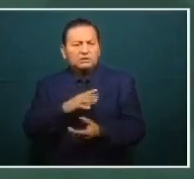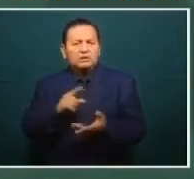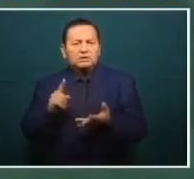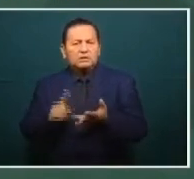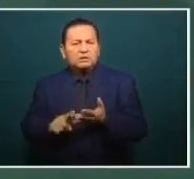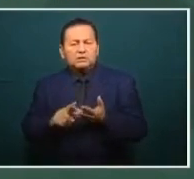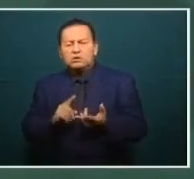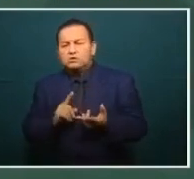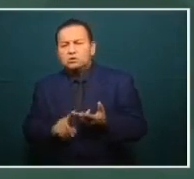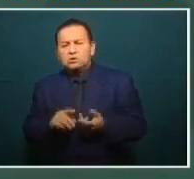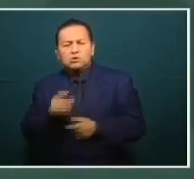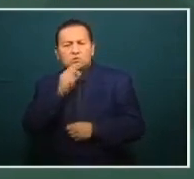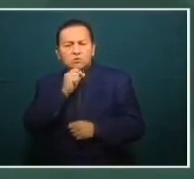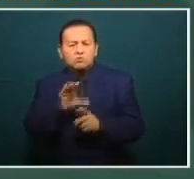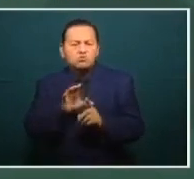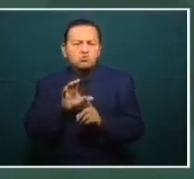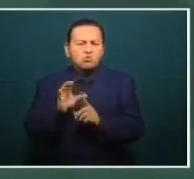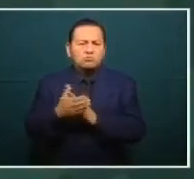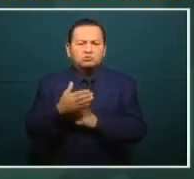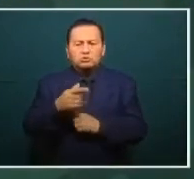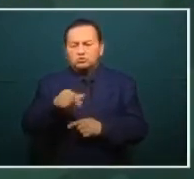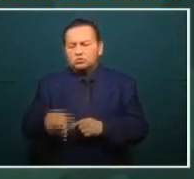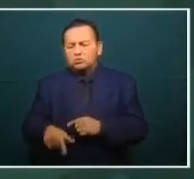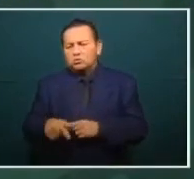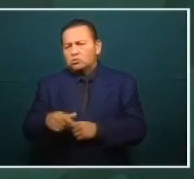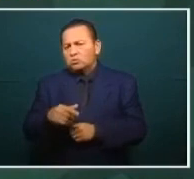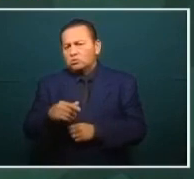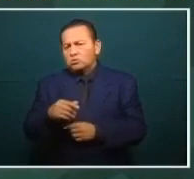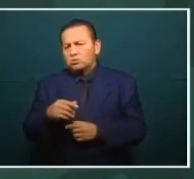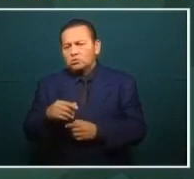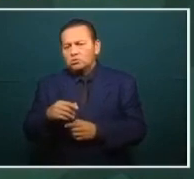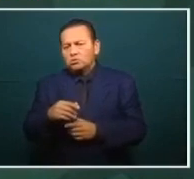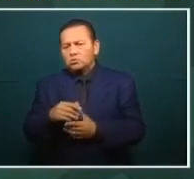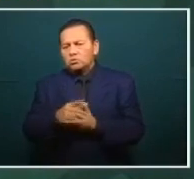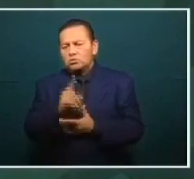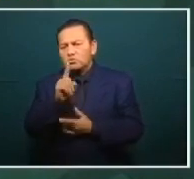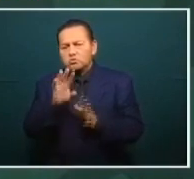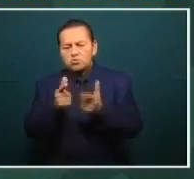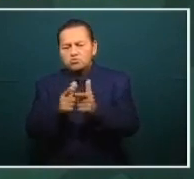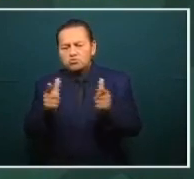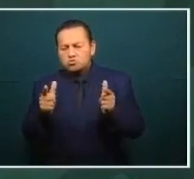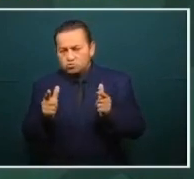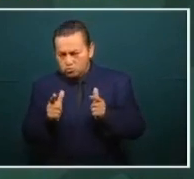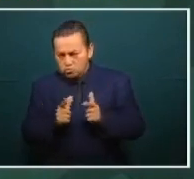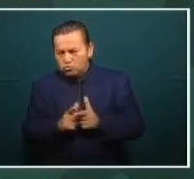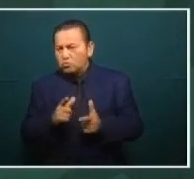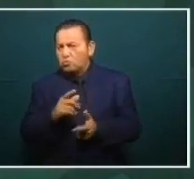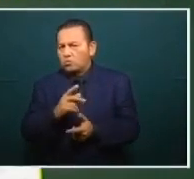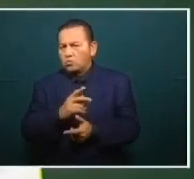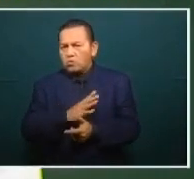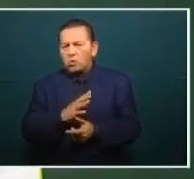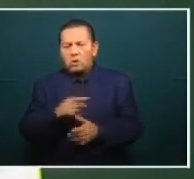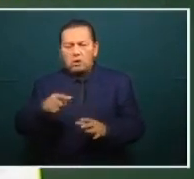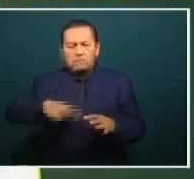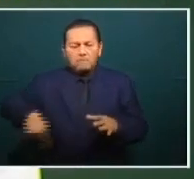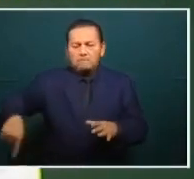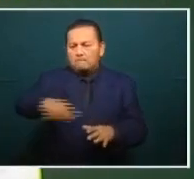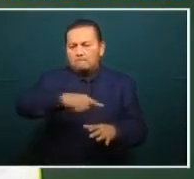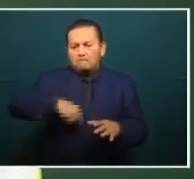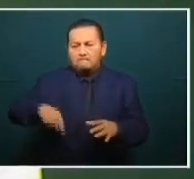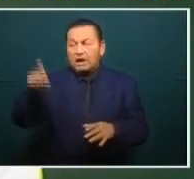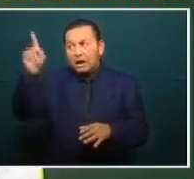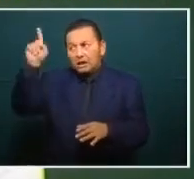Washington, Marta Comisión. Bárcenas, El grupo that the que commission, está